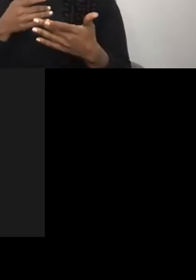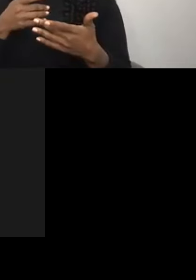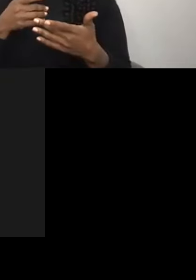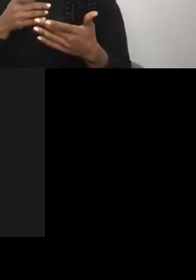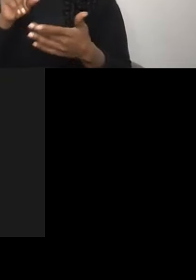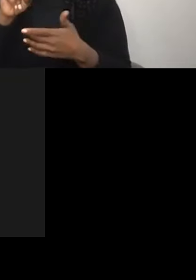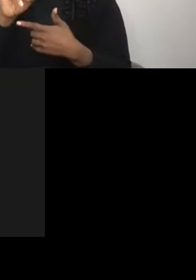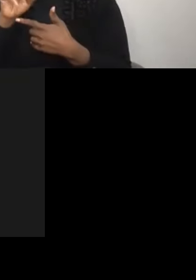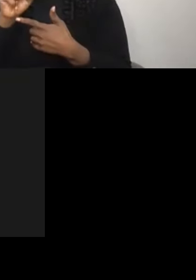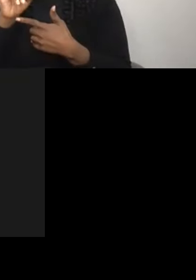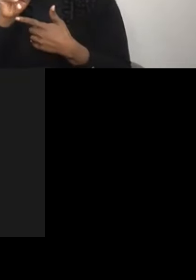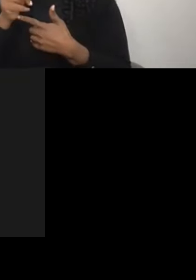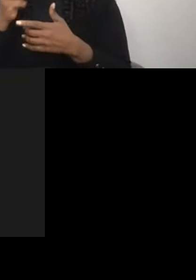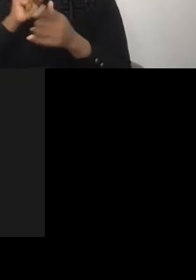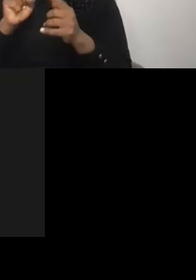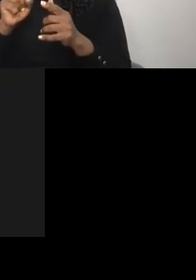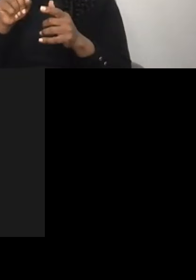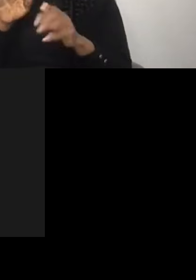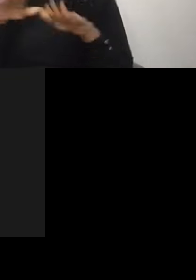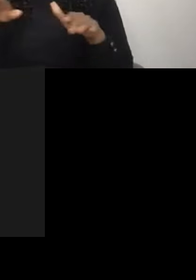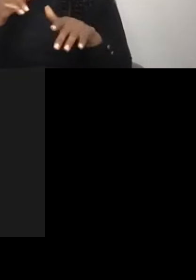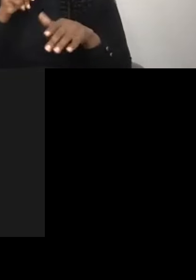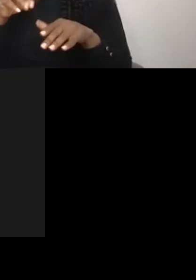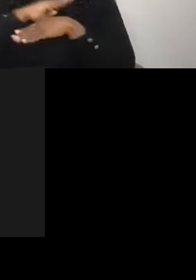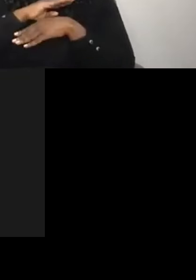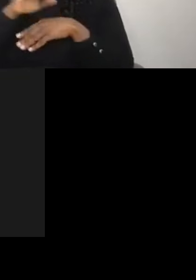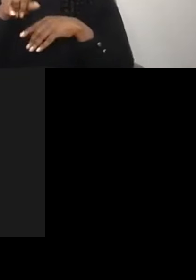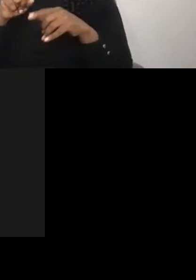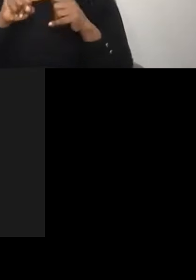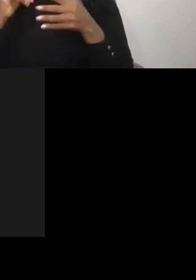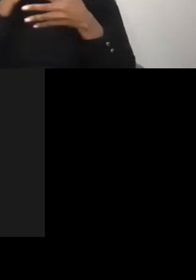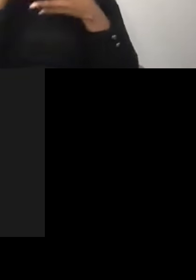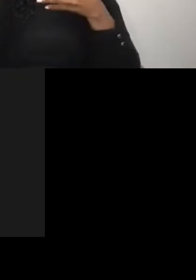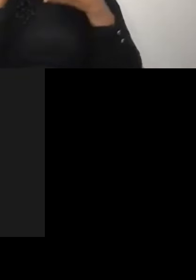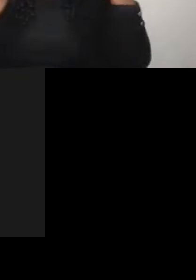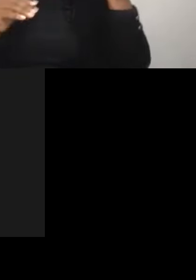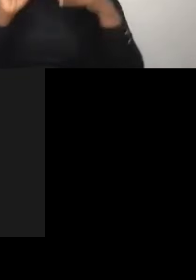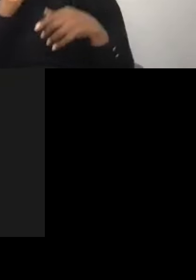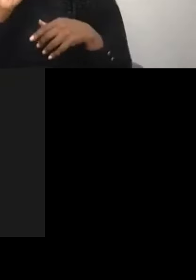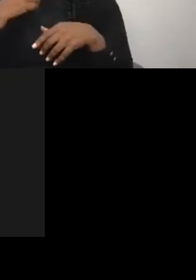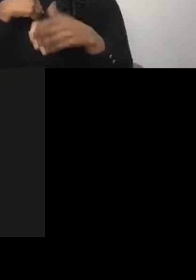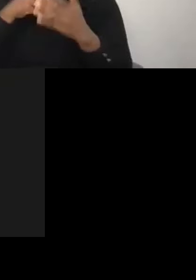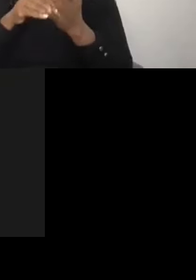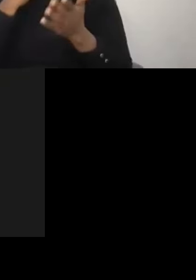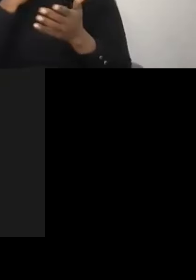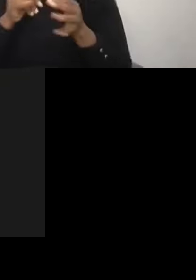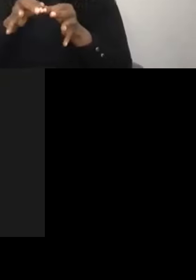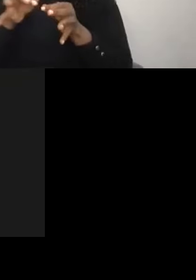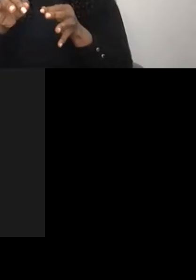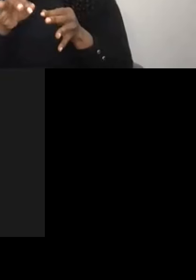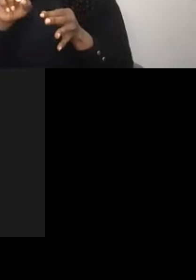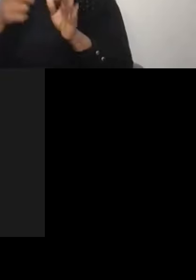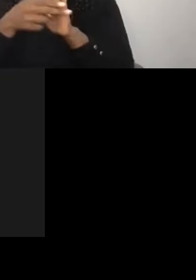where their children are meeting the milestones. And I think it's one of the reasons why we often see sort of delayed